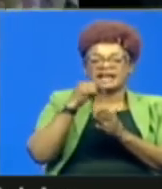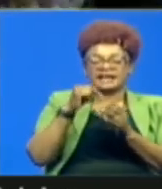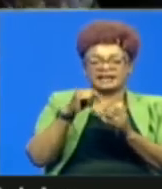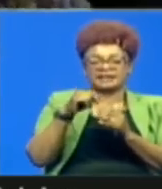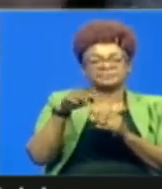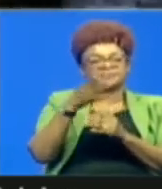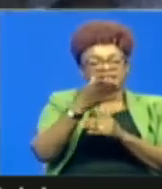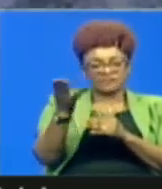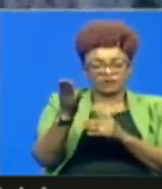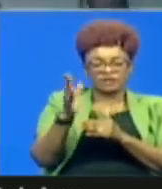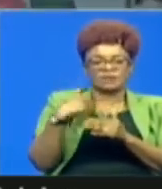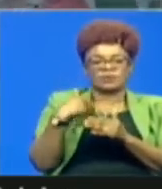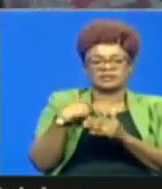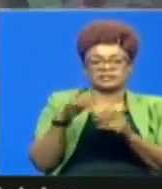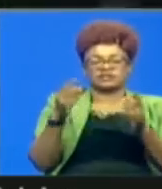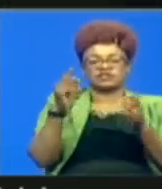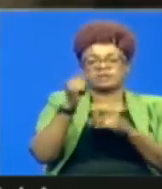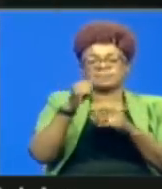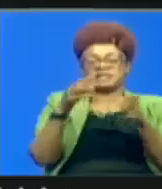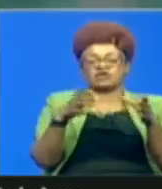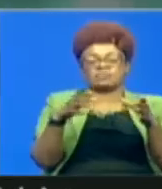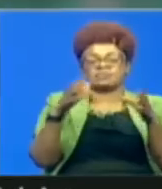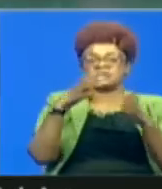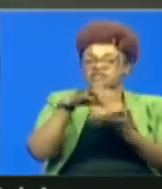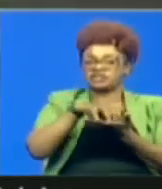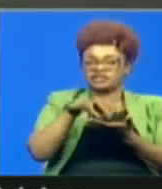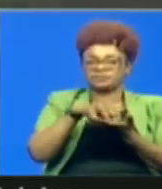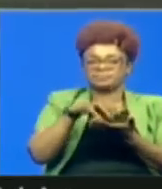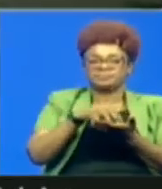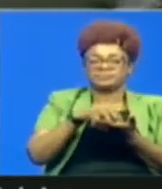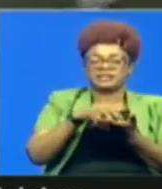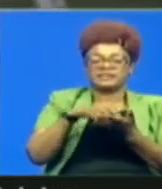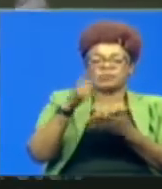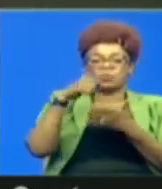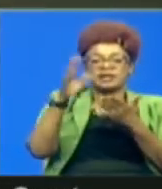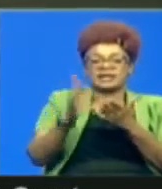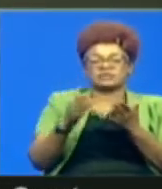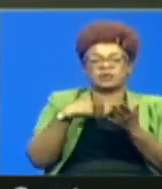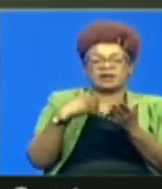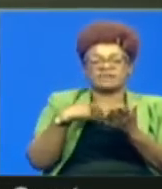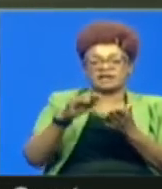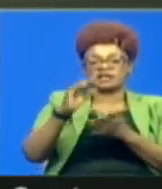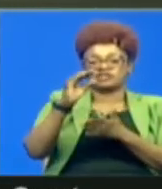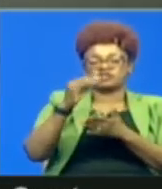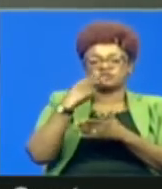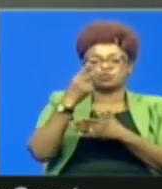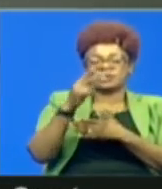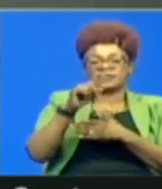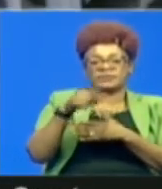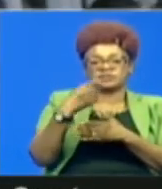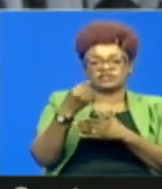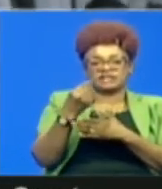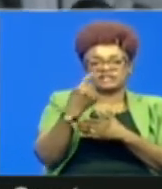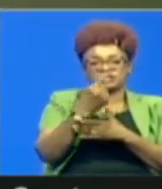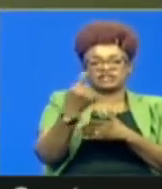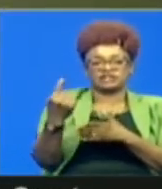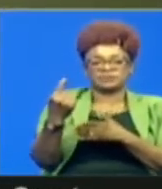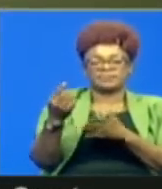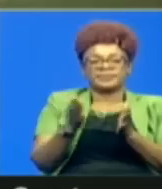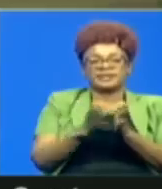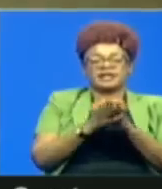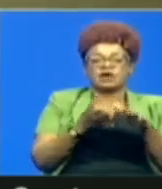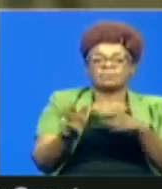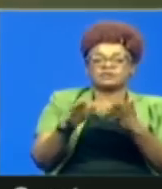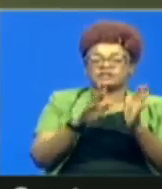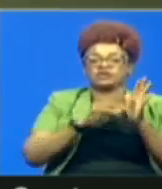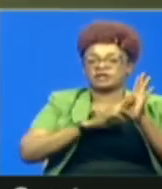exited the tournament at the group stage. The regional winners will receive a cash reward of 200,000 shillings each and the chance to